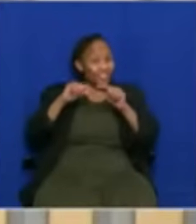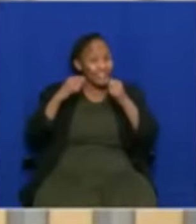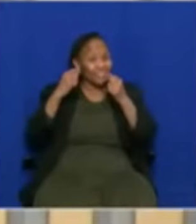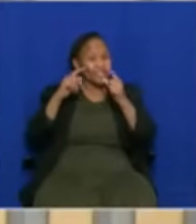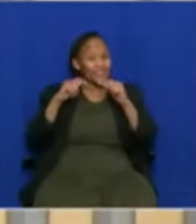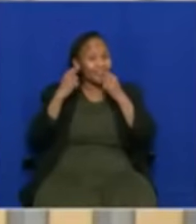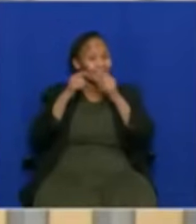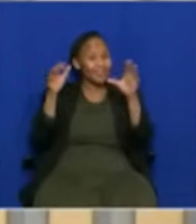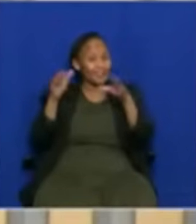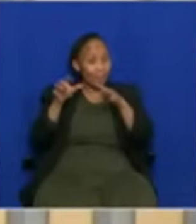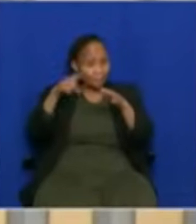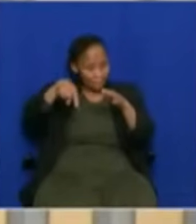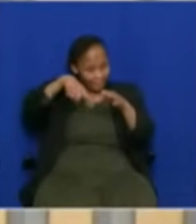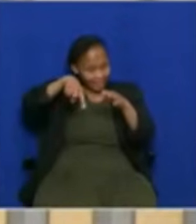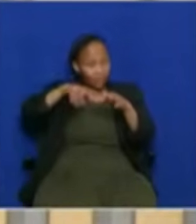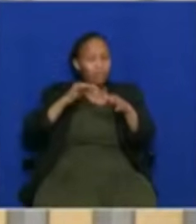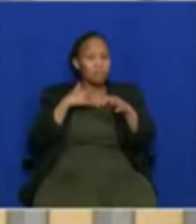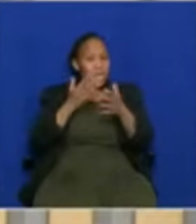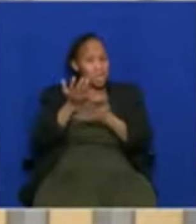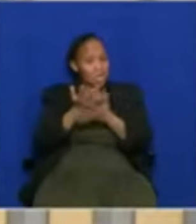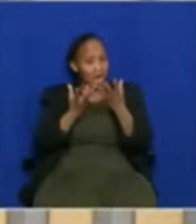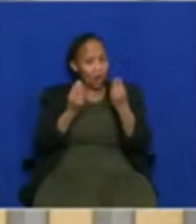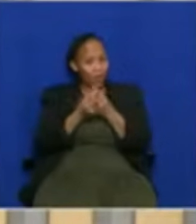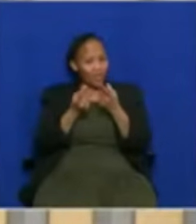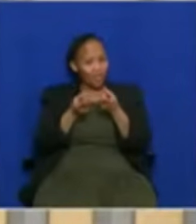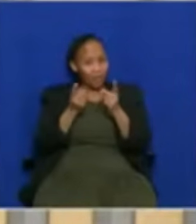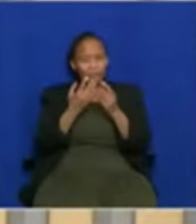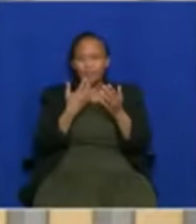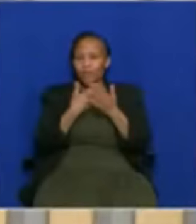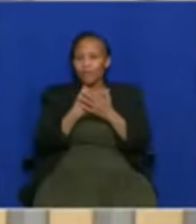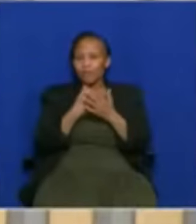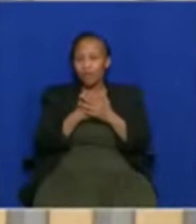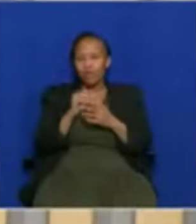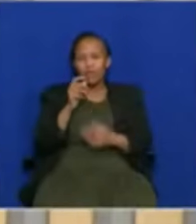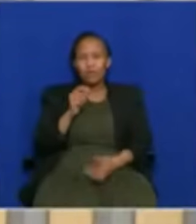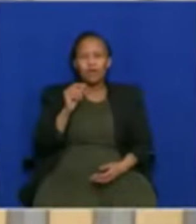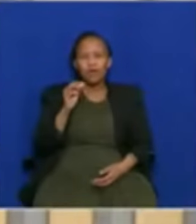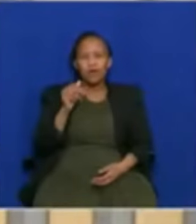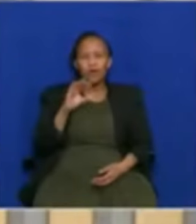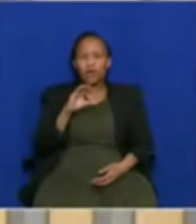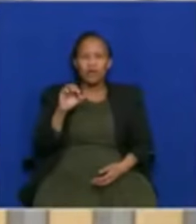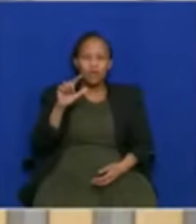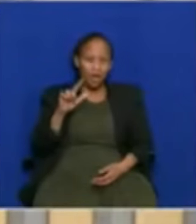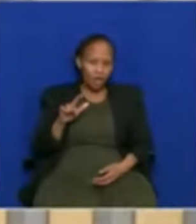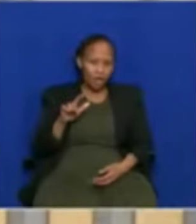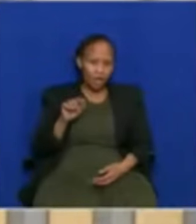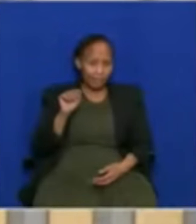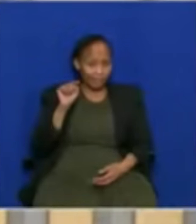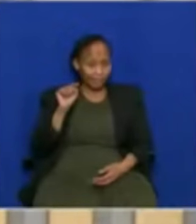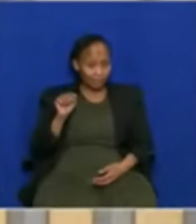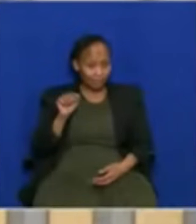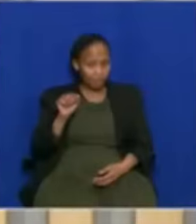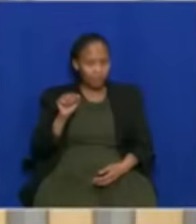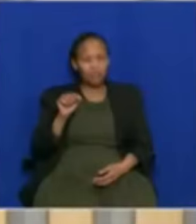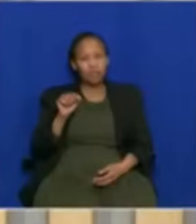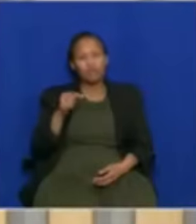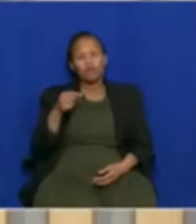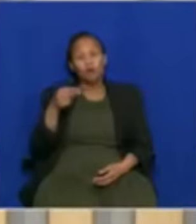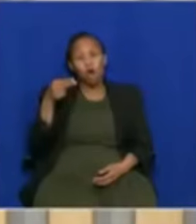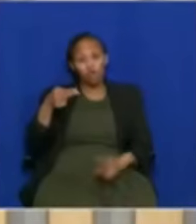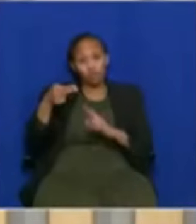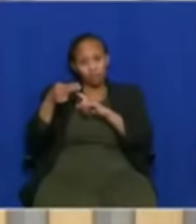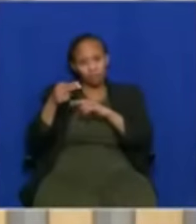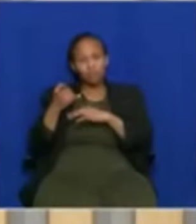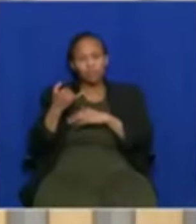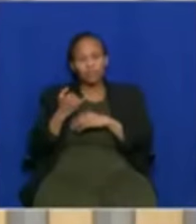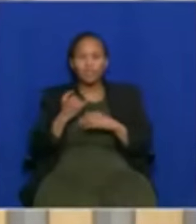been Colonel Holstars and one of our witnesses that the statement is in the docket.